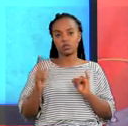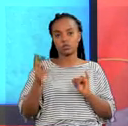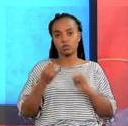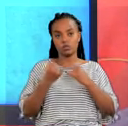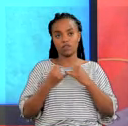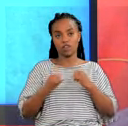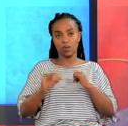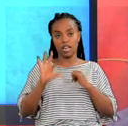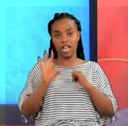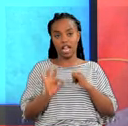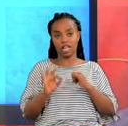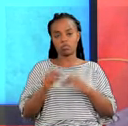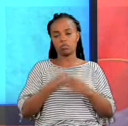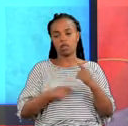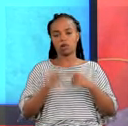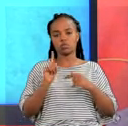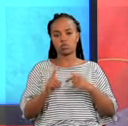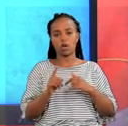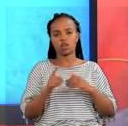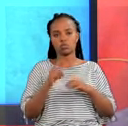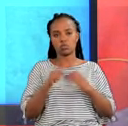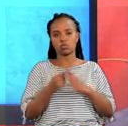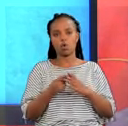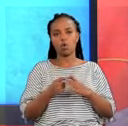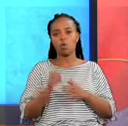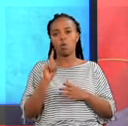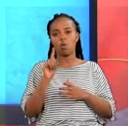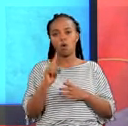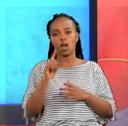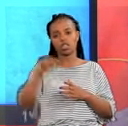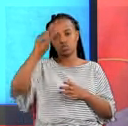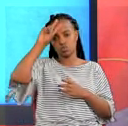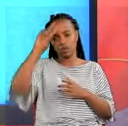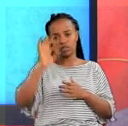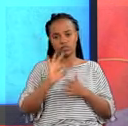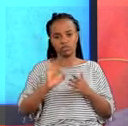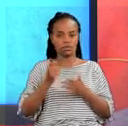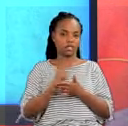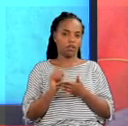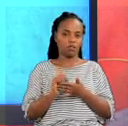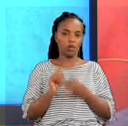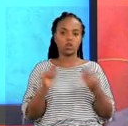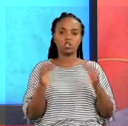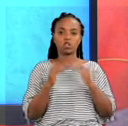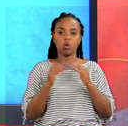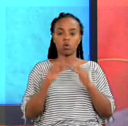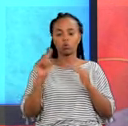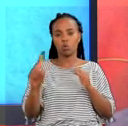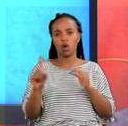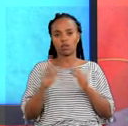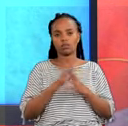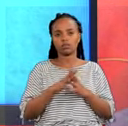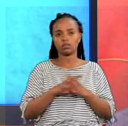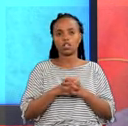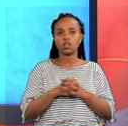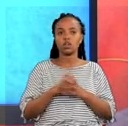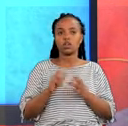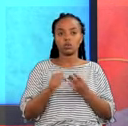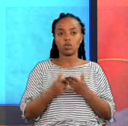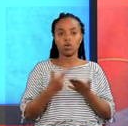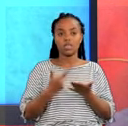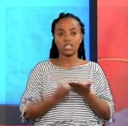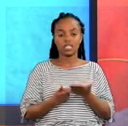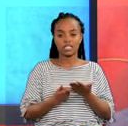by 9, it becomes 1. Let me write this as 1 squared 4. Is equal to 1. So this